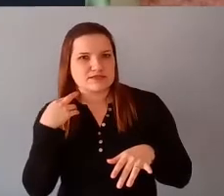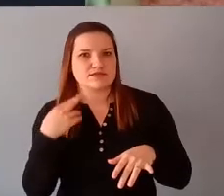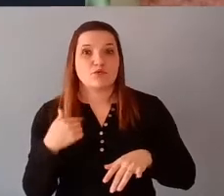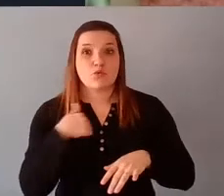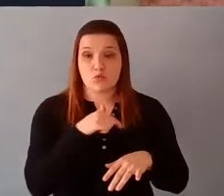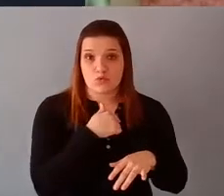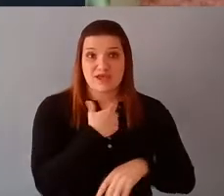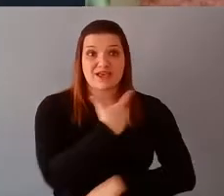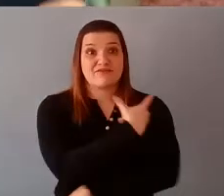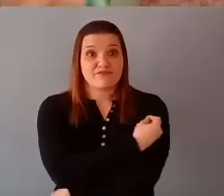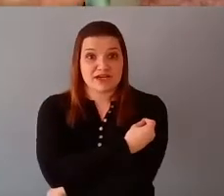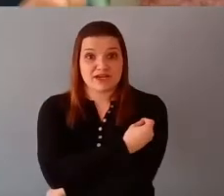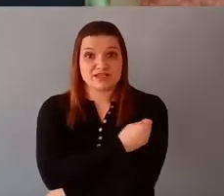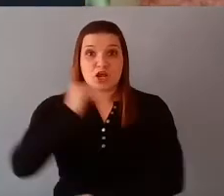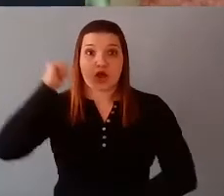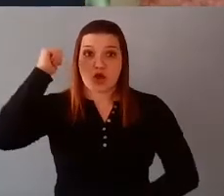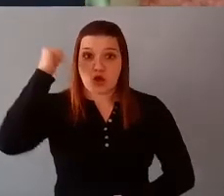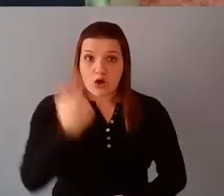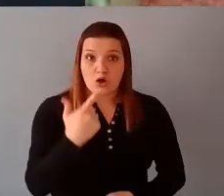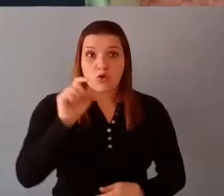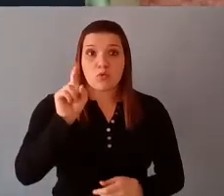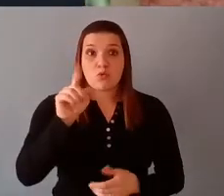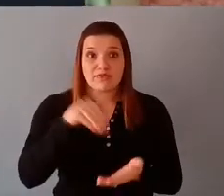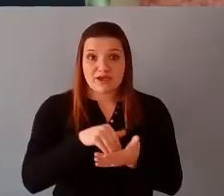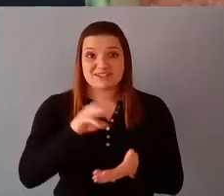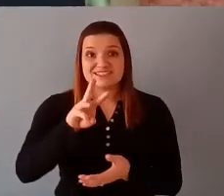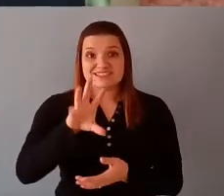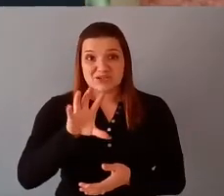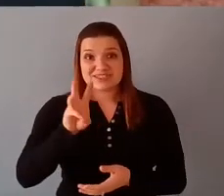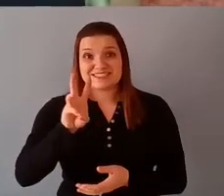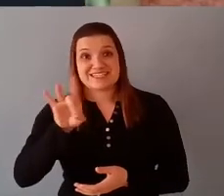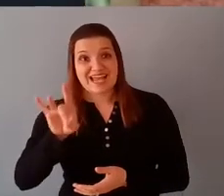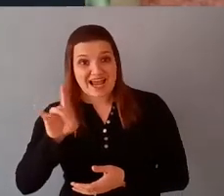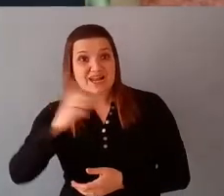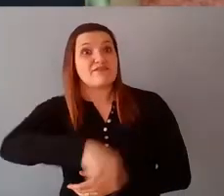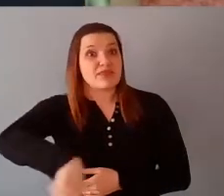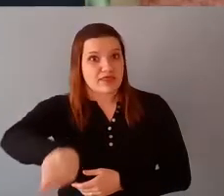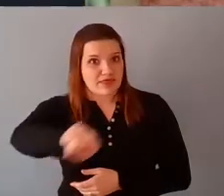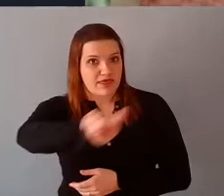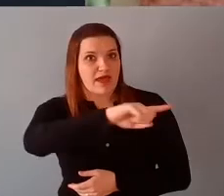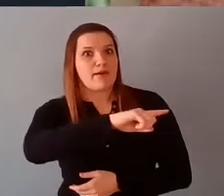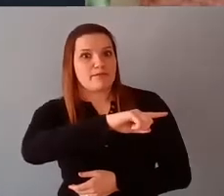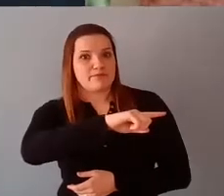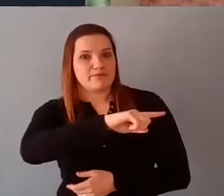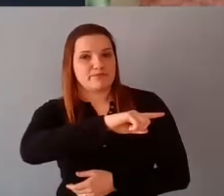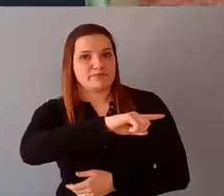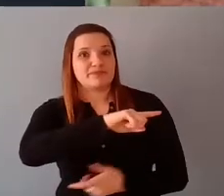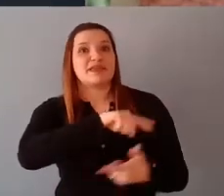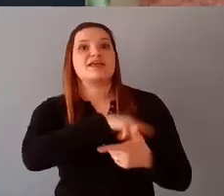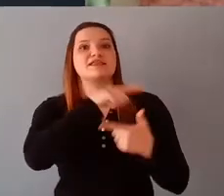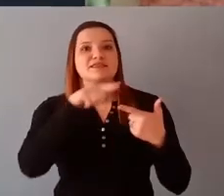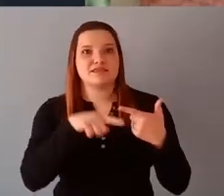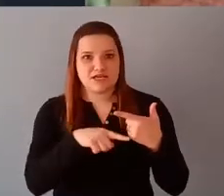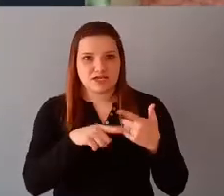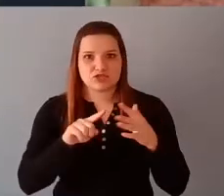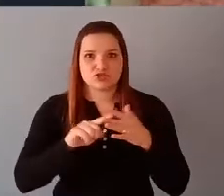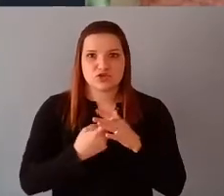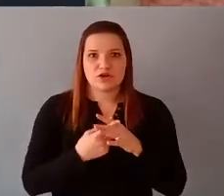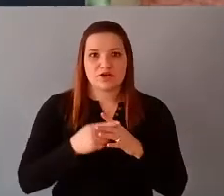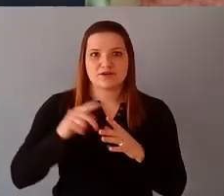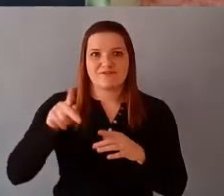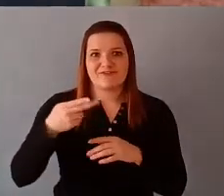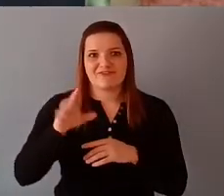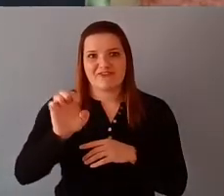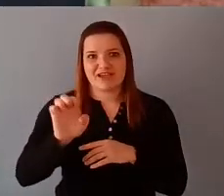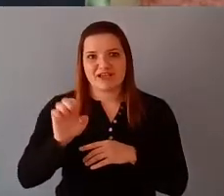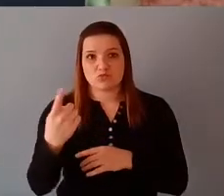actually vaccinate all 1,668 of those people, and then move into phase 1B, which has